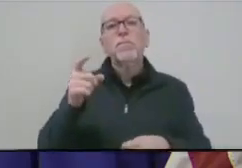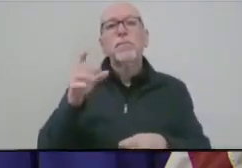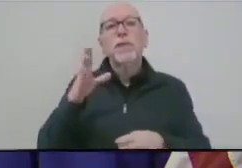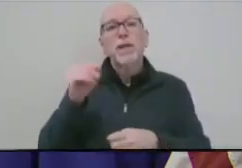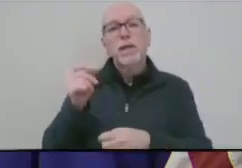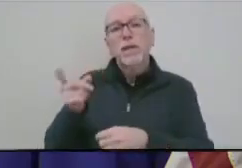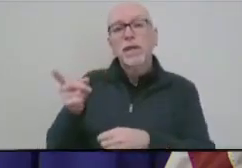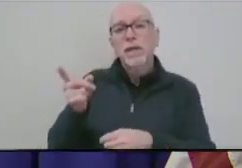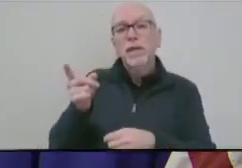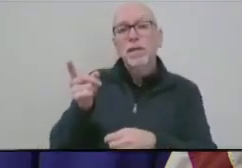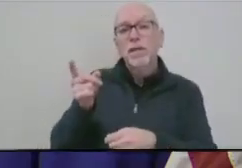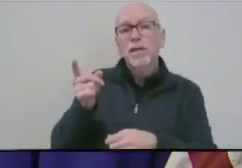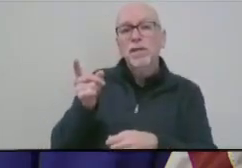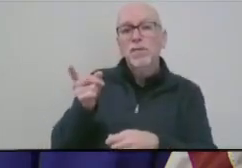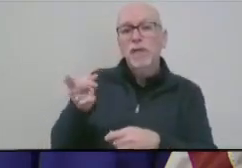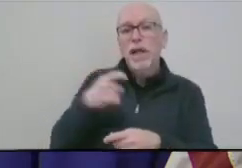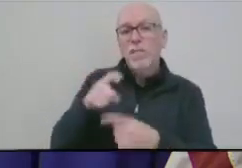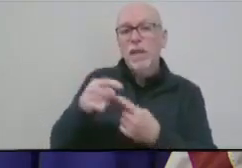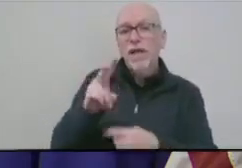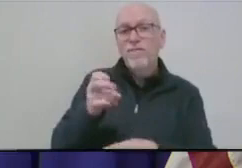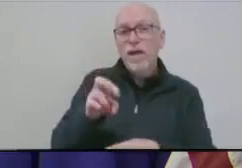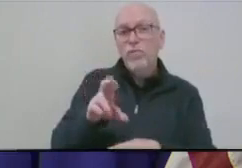asked, obviously,